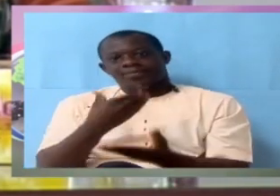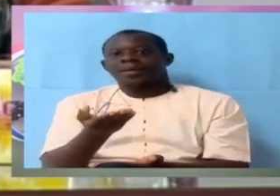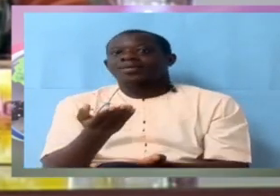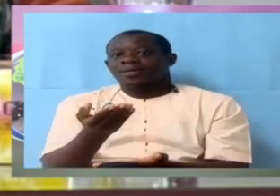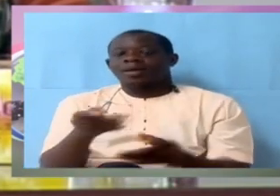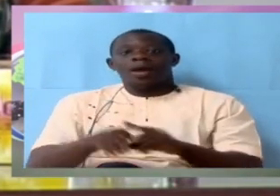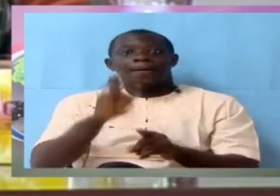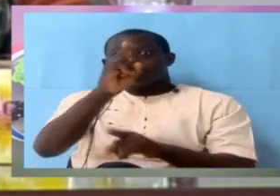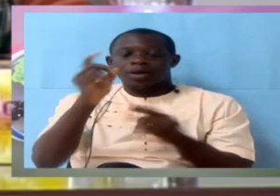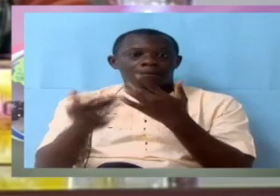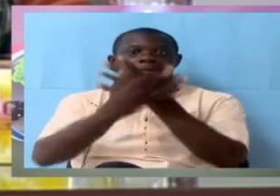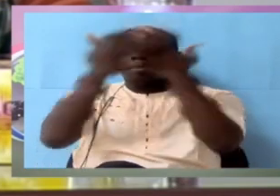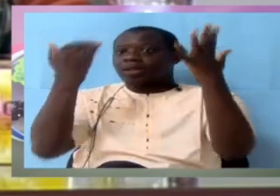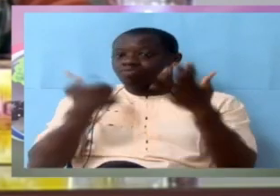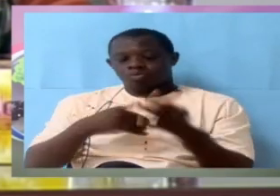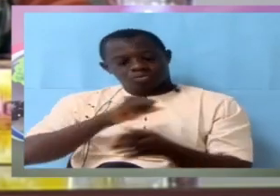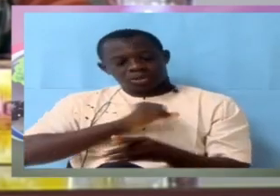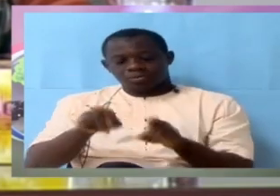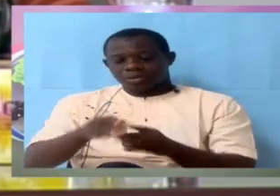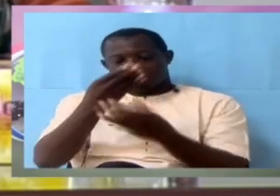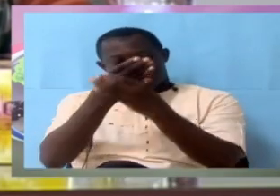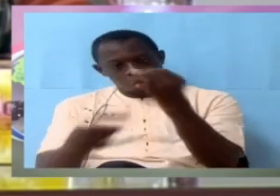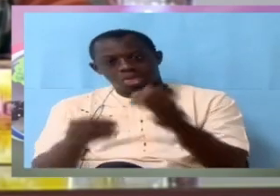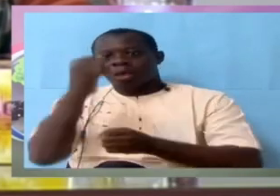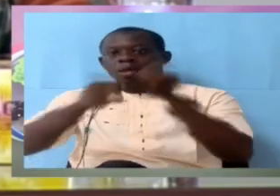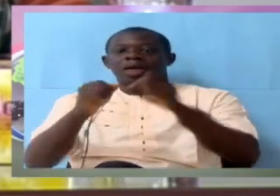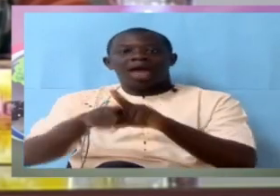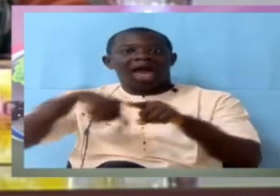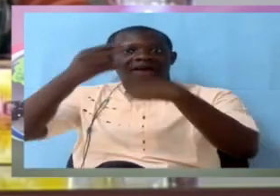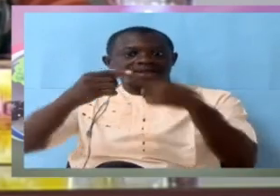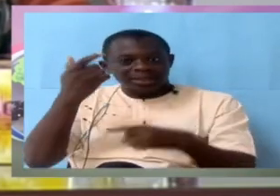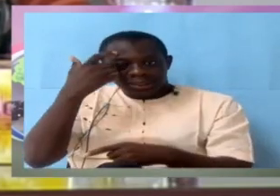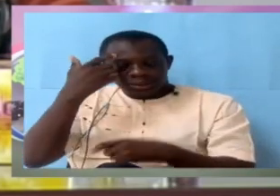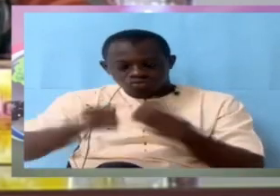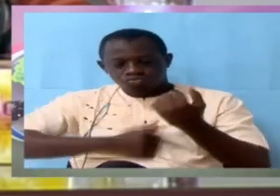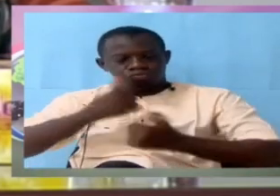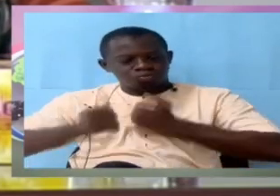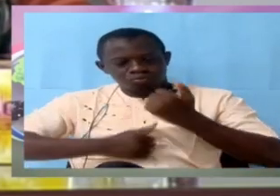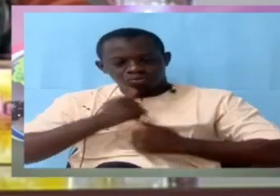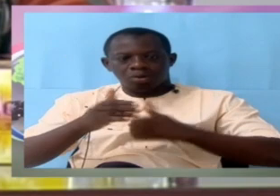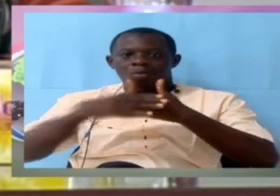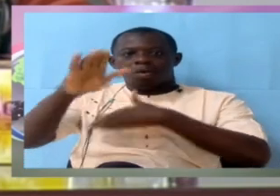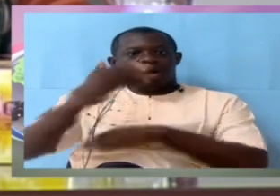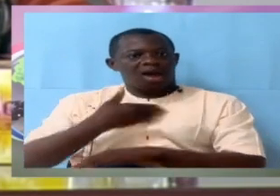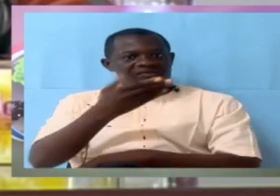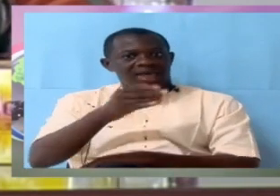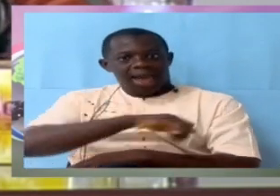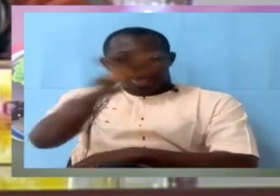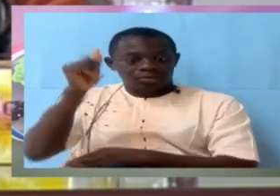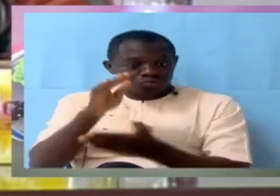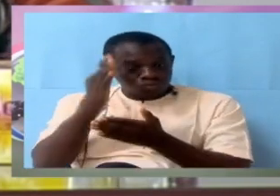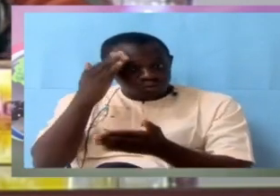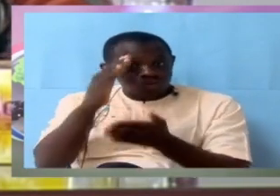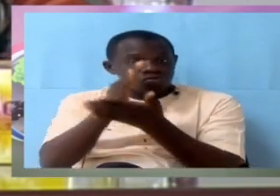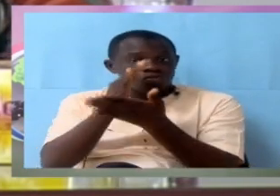But a lot of them also ran away after they suffered there and realized that nothing has changed in their